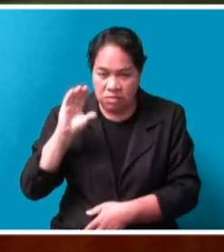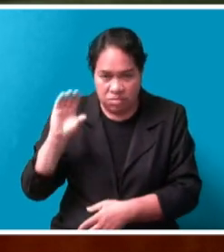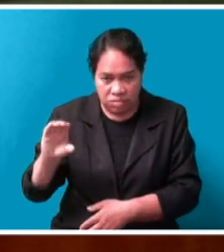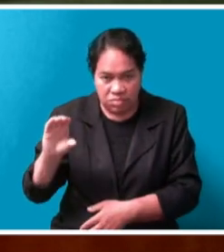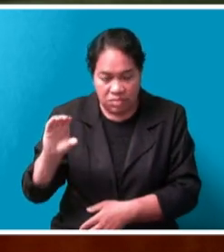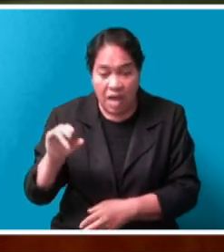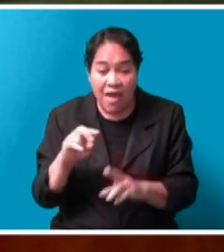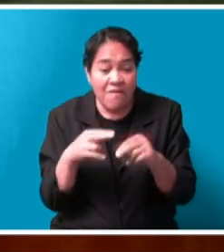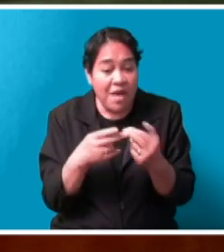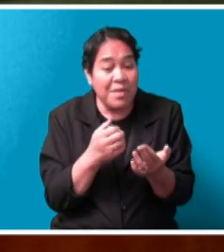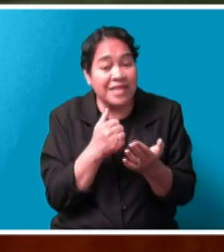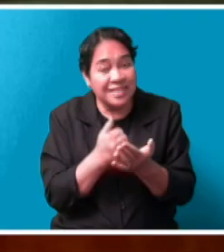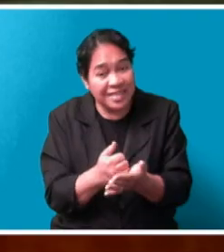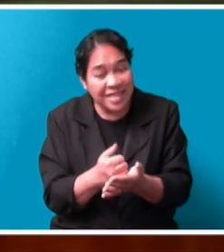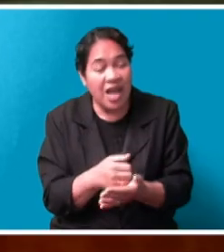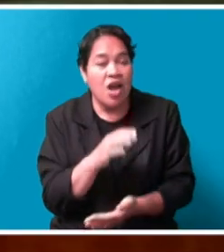Family Assistance Scheme,